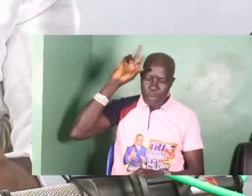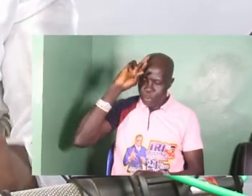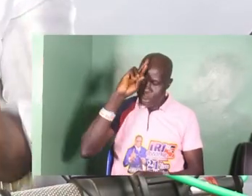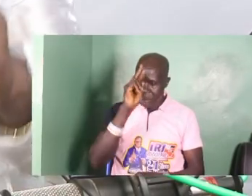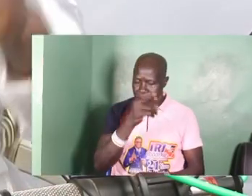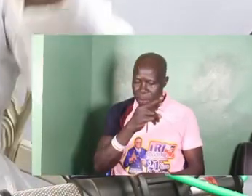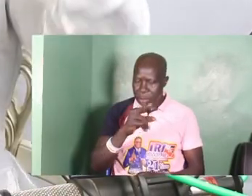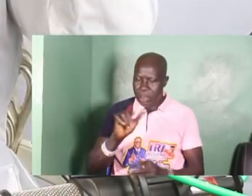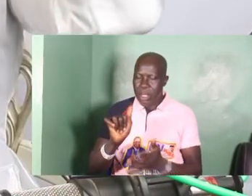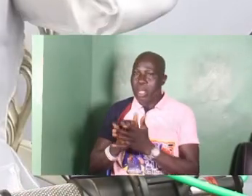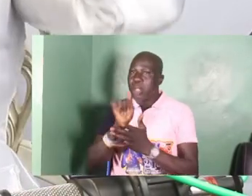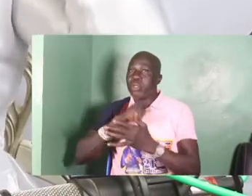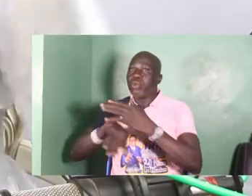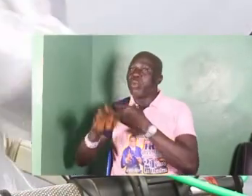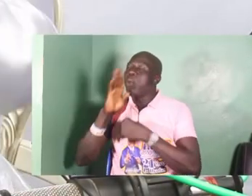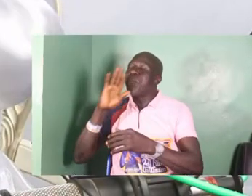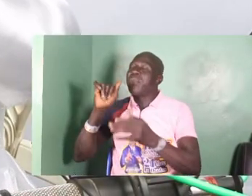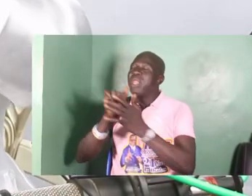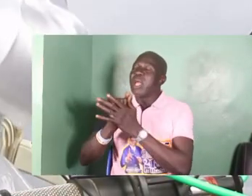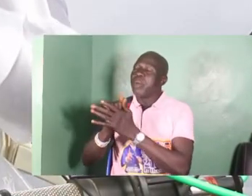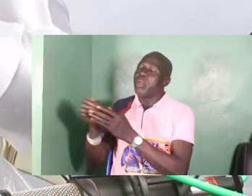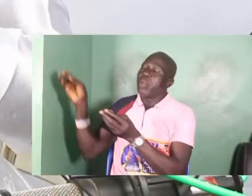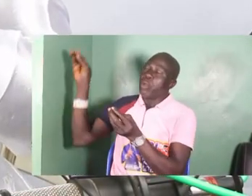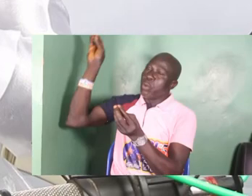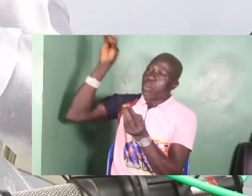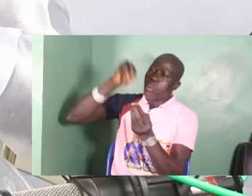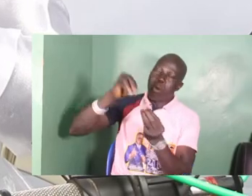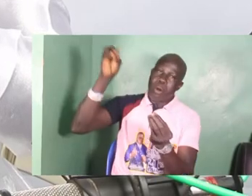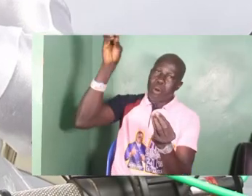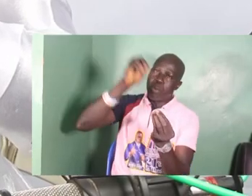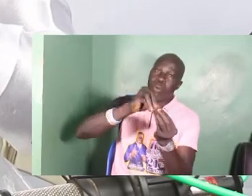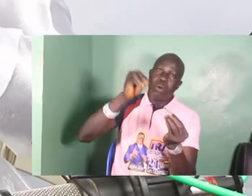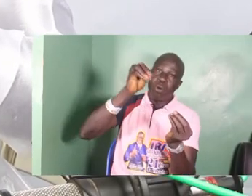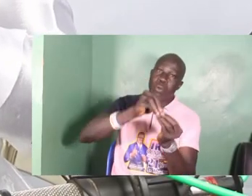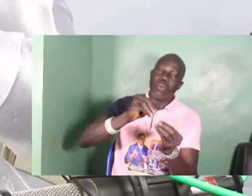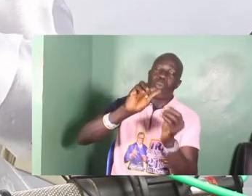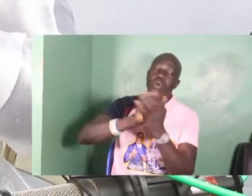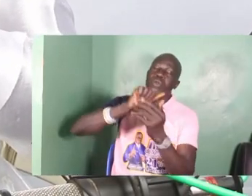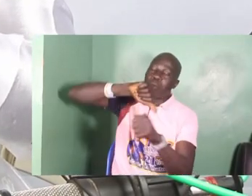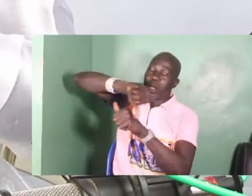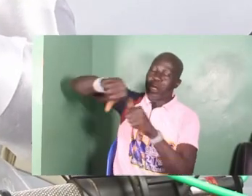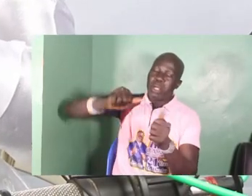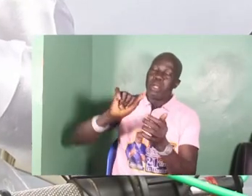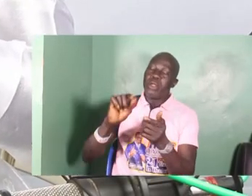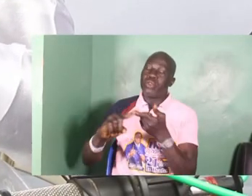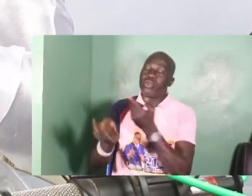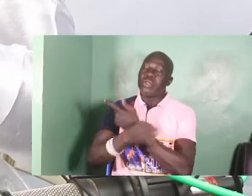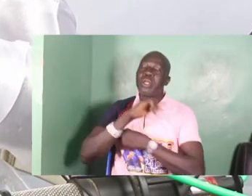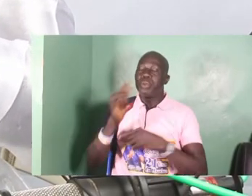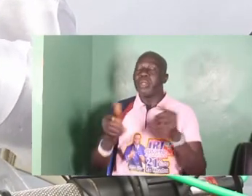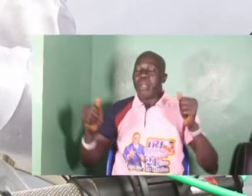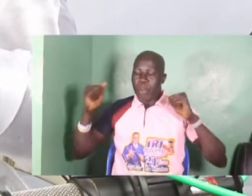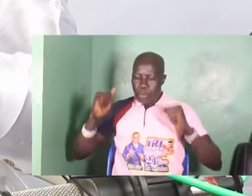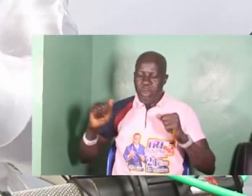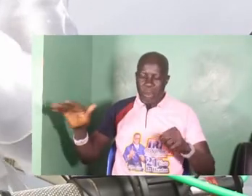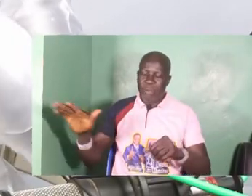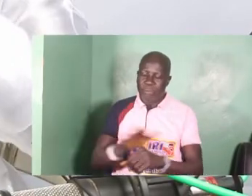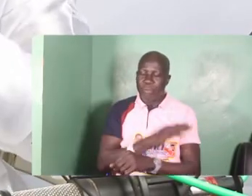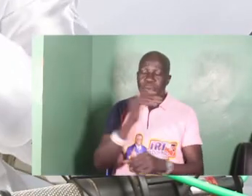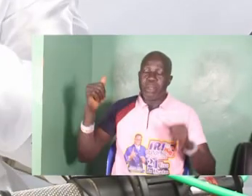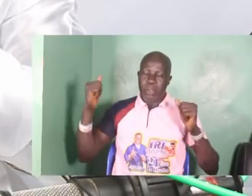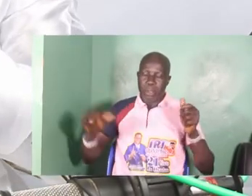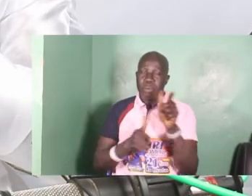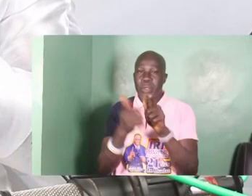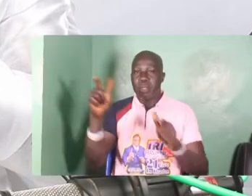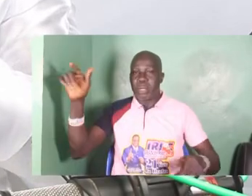is sir. Oh, my wife, no portion and nothing. It's not the. For today will be powerful. It will